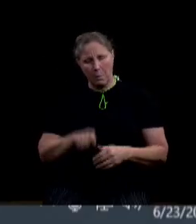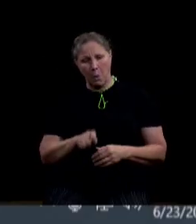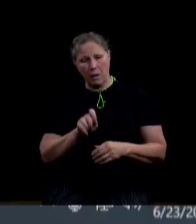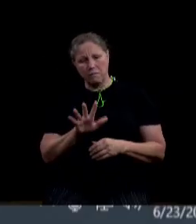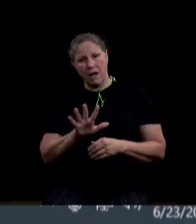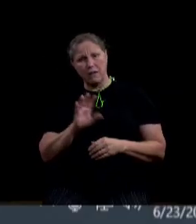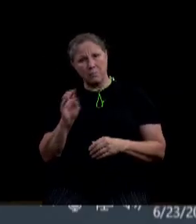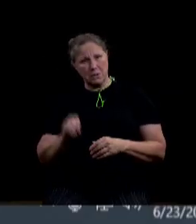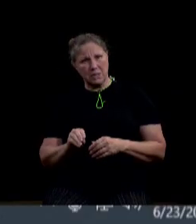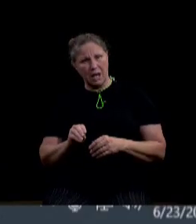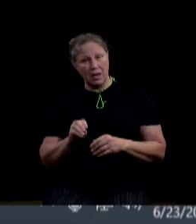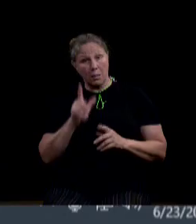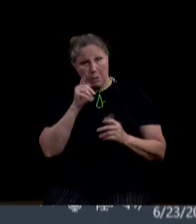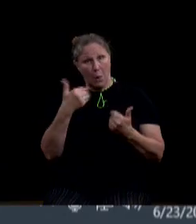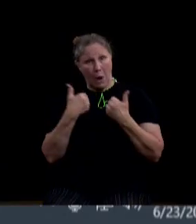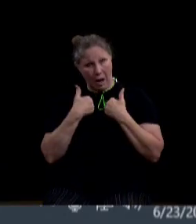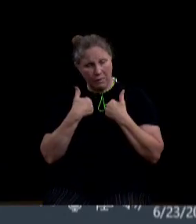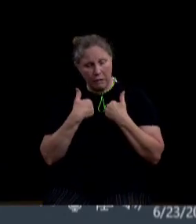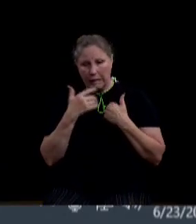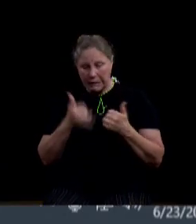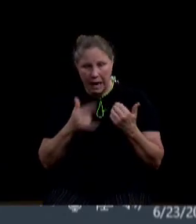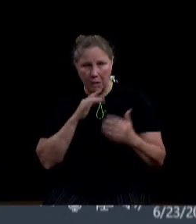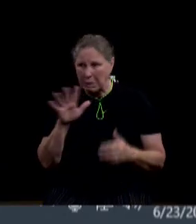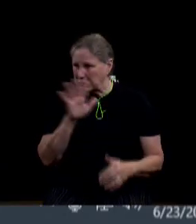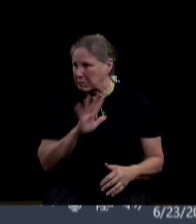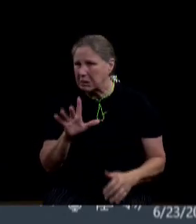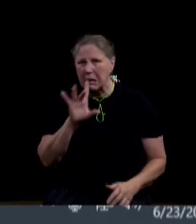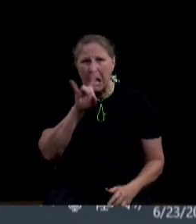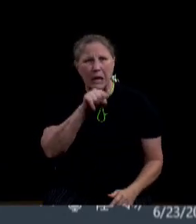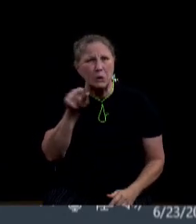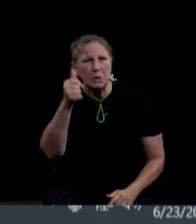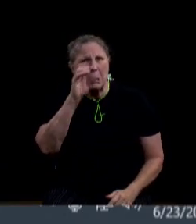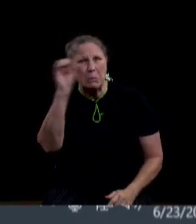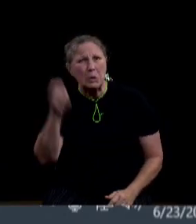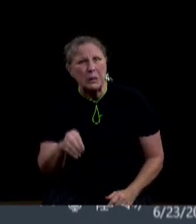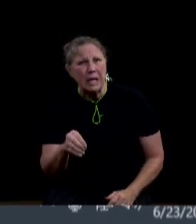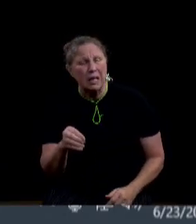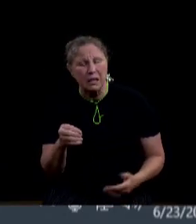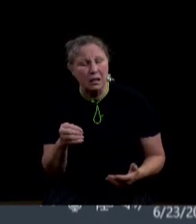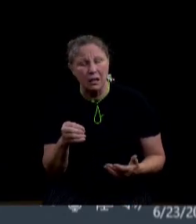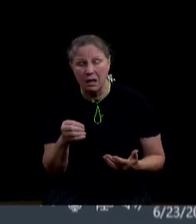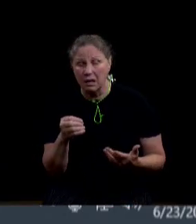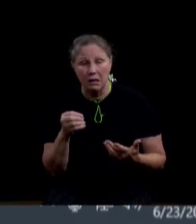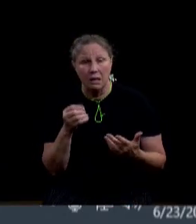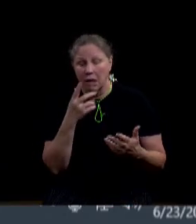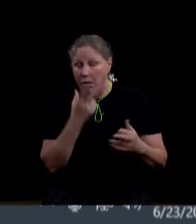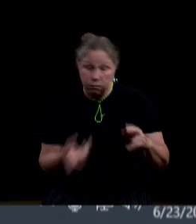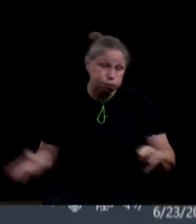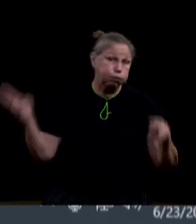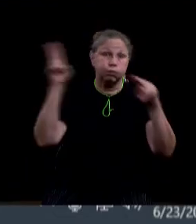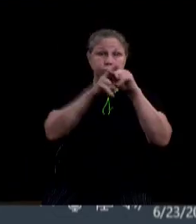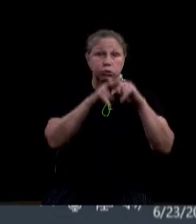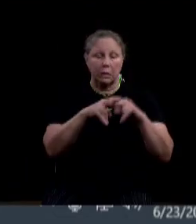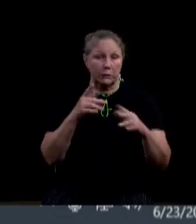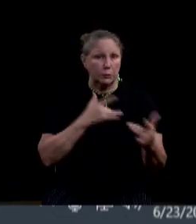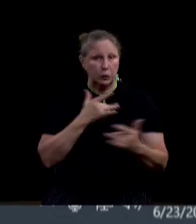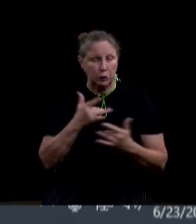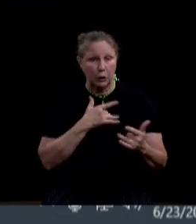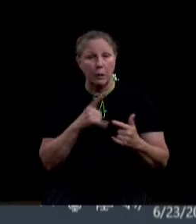somewhere between 8 and 10%. That's very concerning, because that positivity rate is, as you all